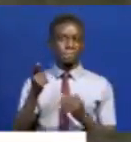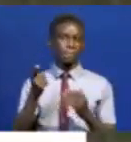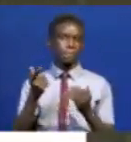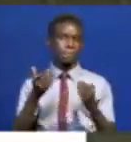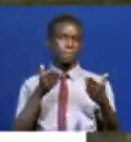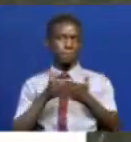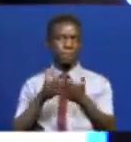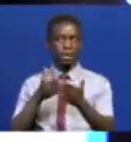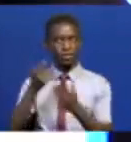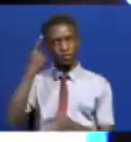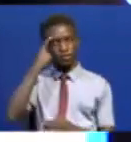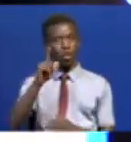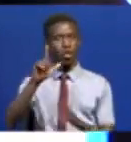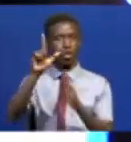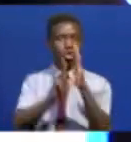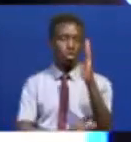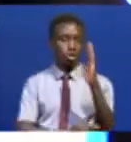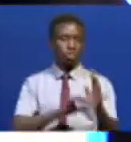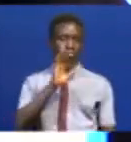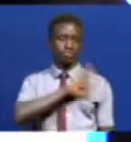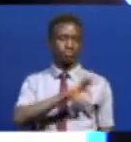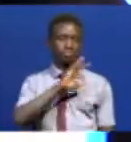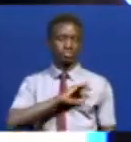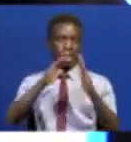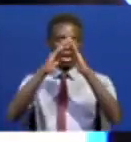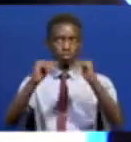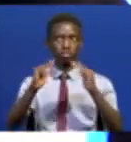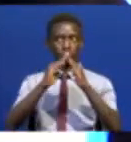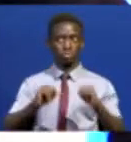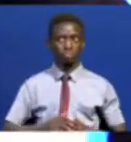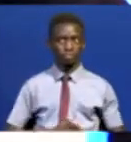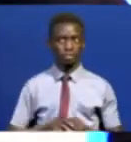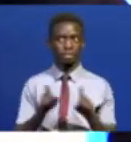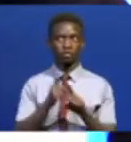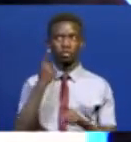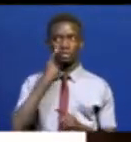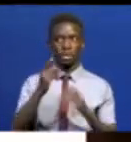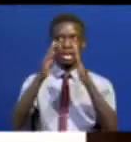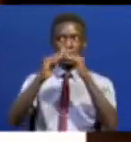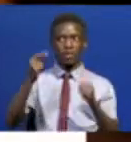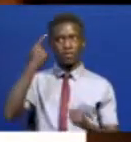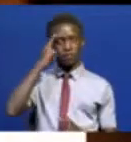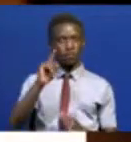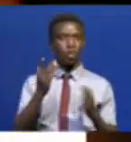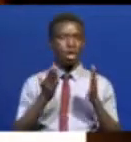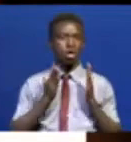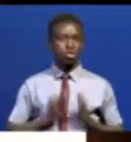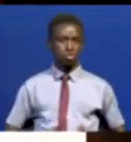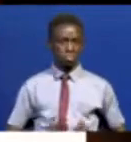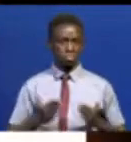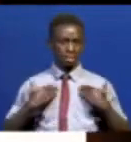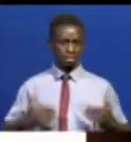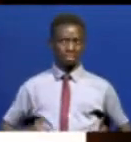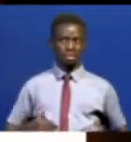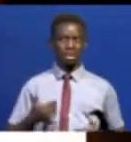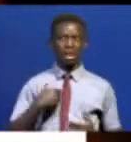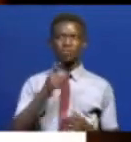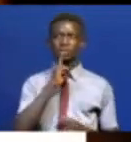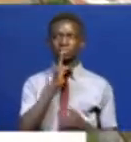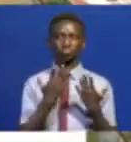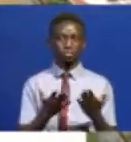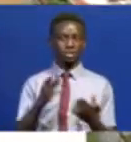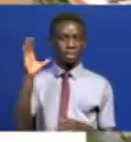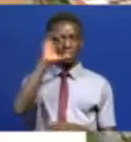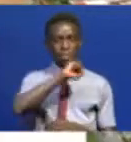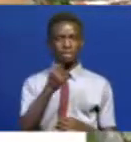income households. A recently released report by Habitat for Humanity also listed unstable income and lack of collateral